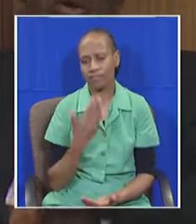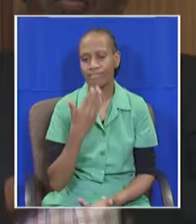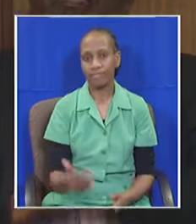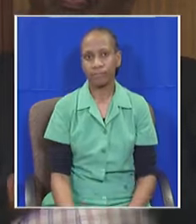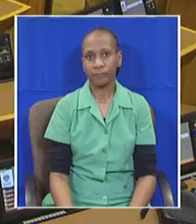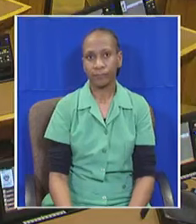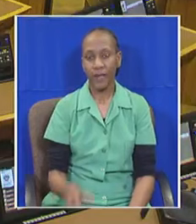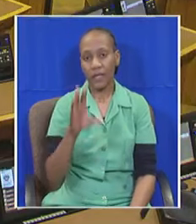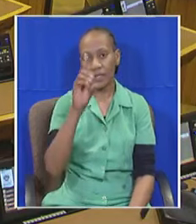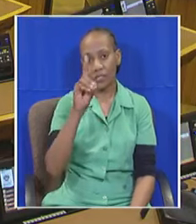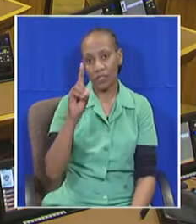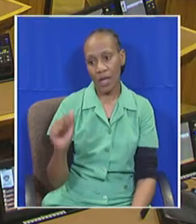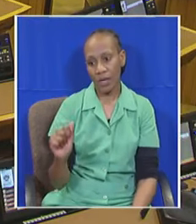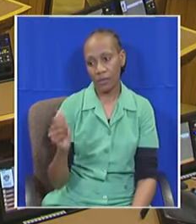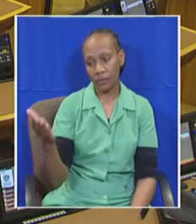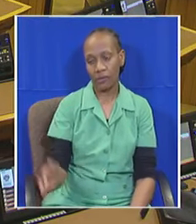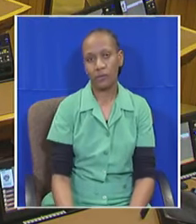you, GA.